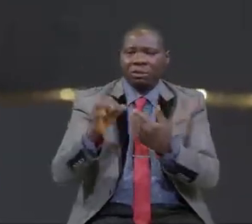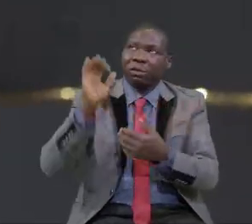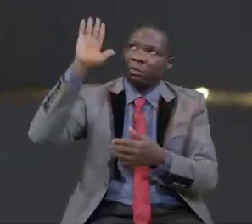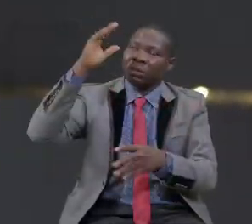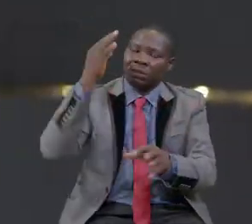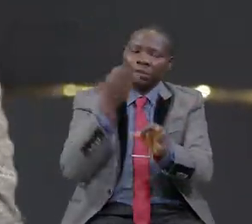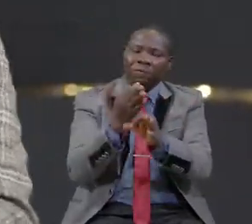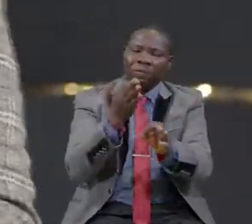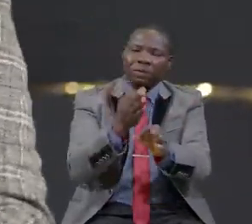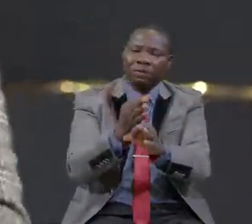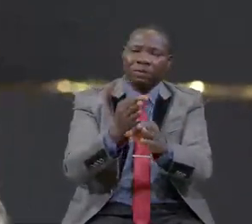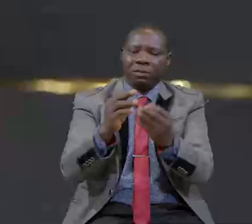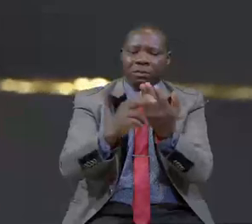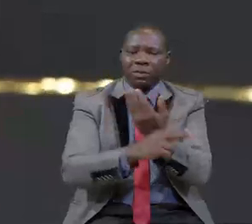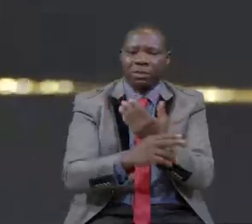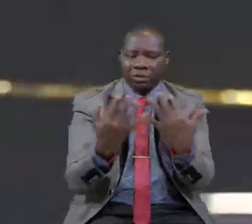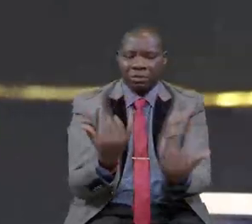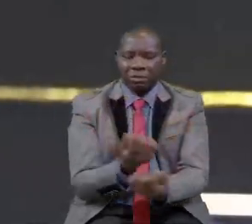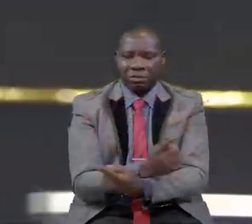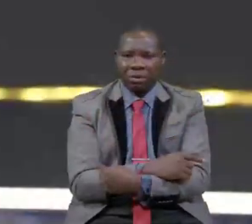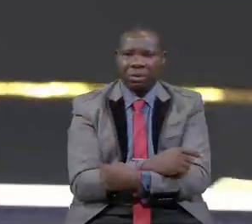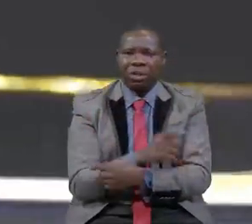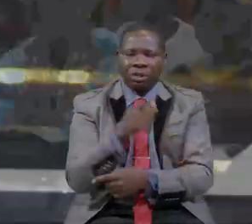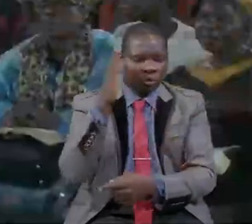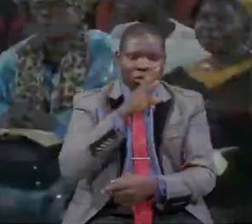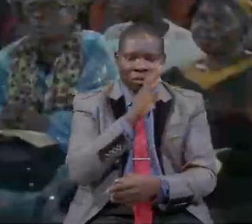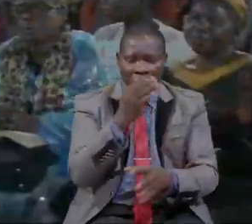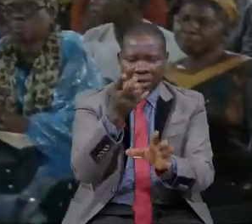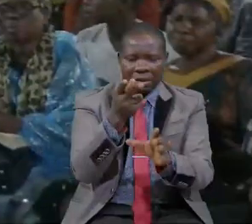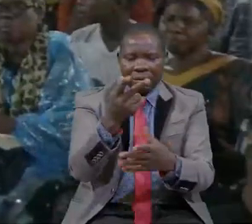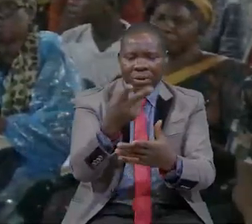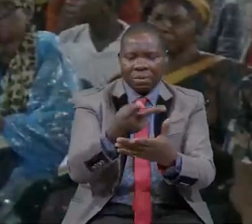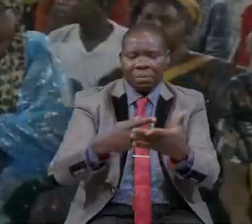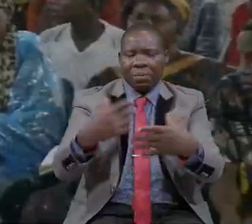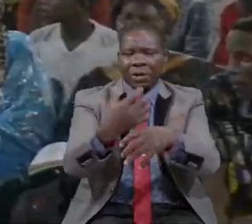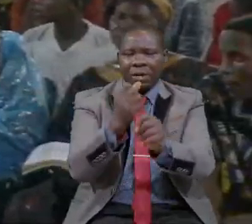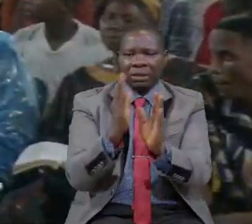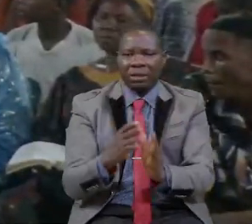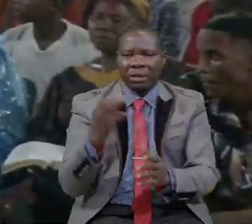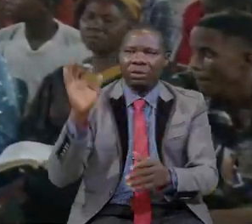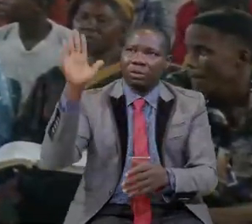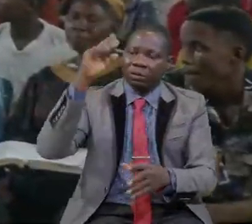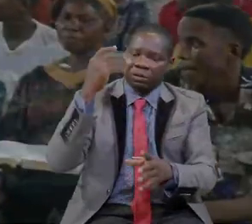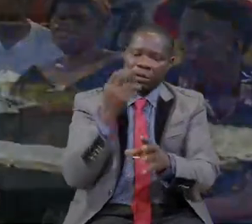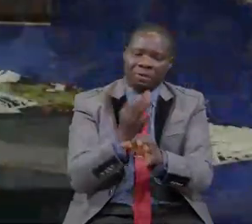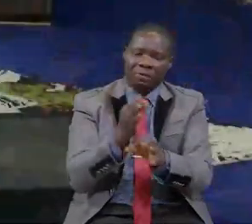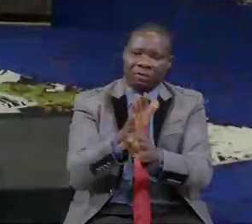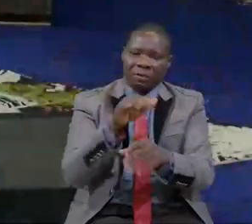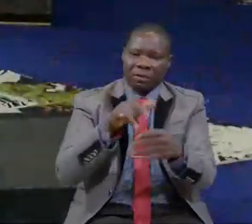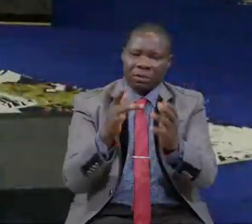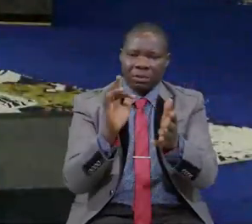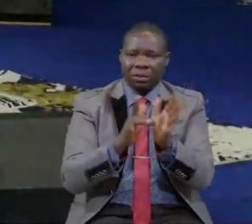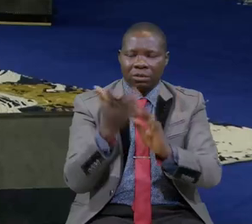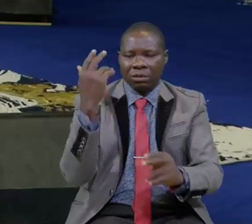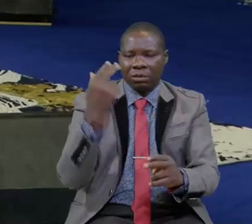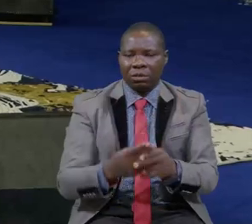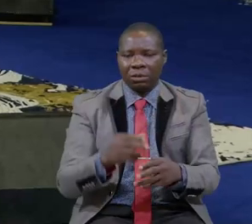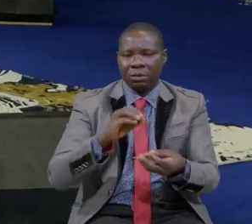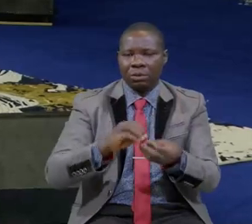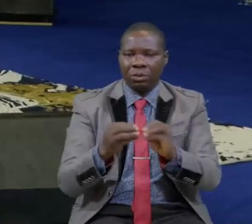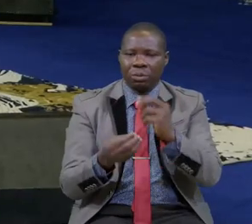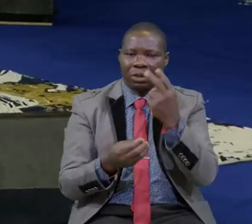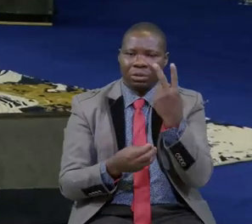Even today, you'll be a partaker. I go to number two here. Number two is